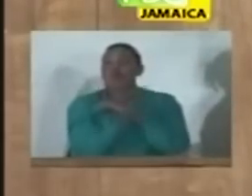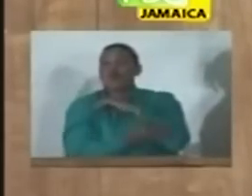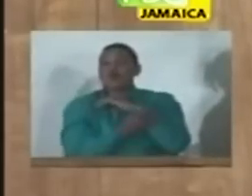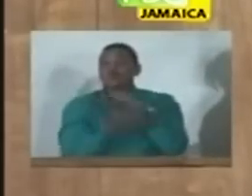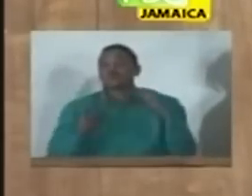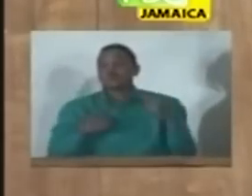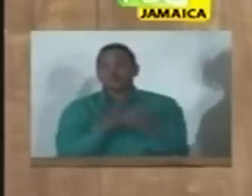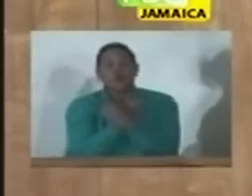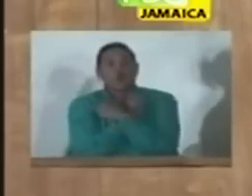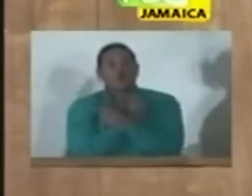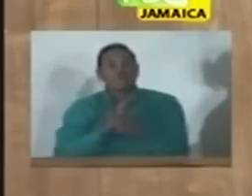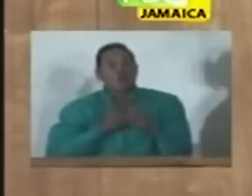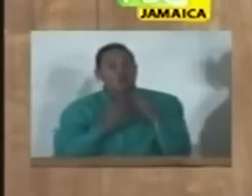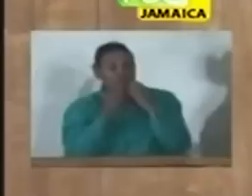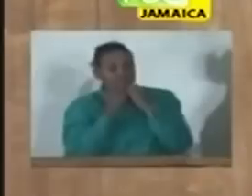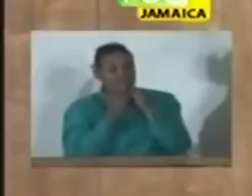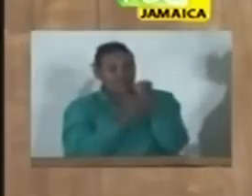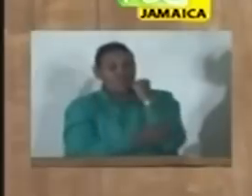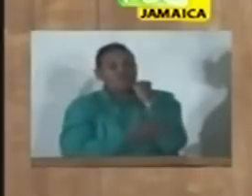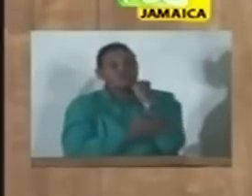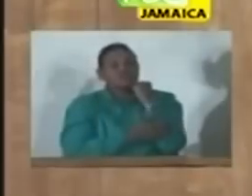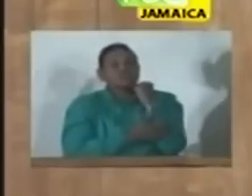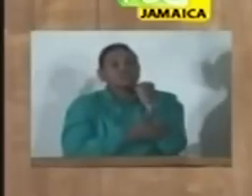beloved country, treat foreigners well.